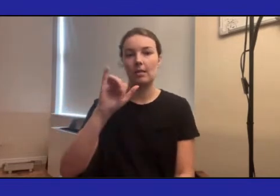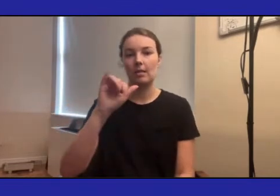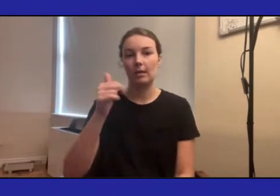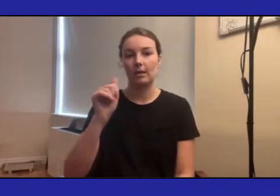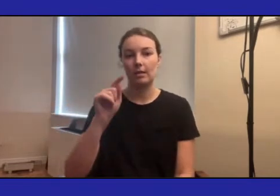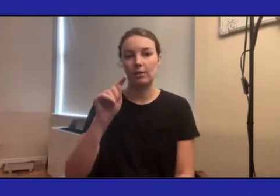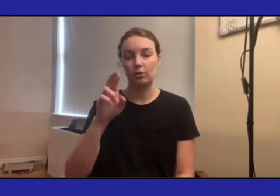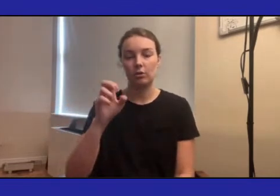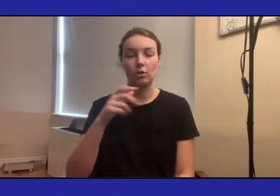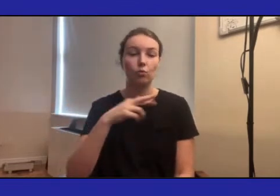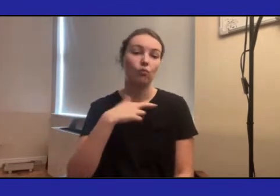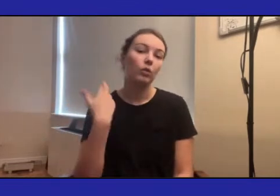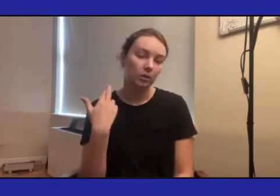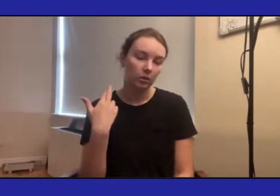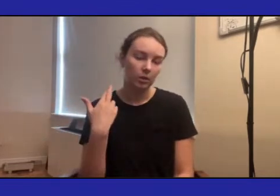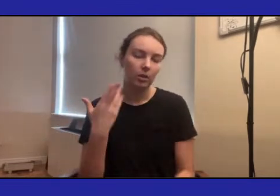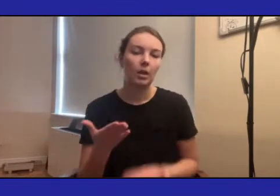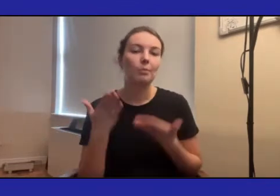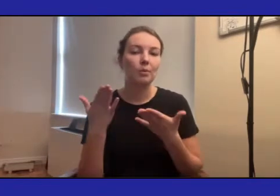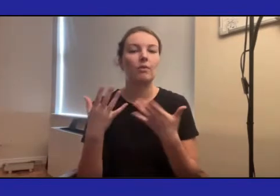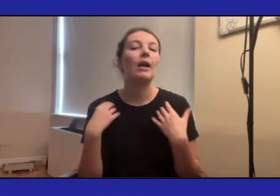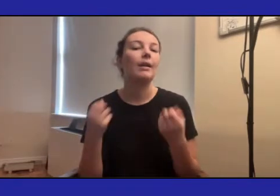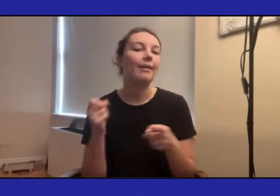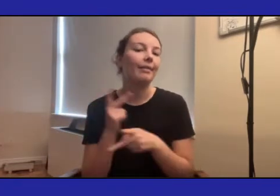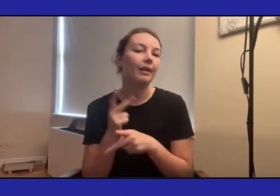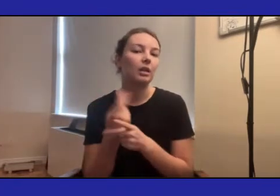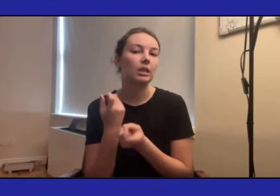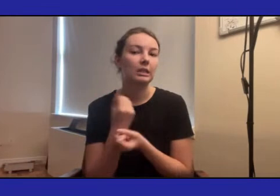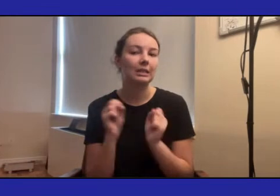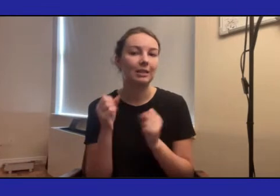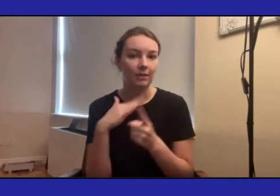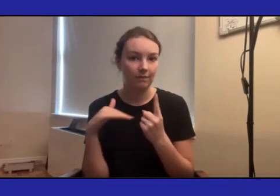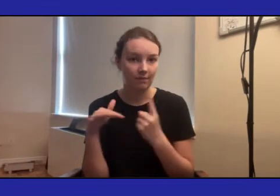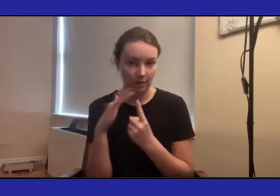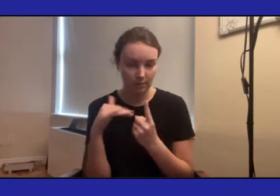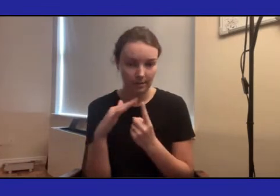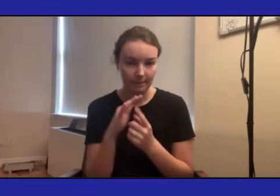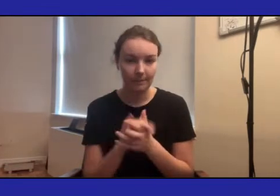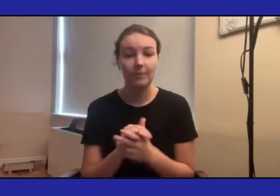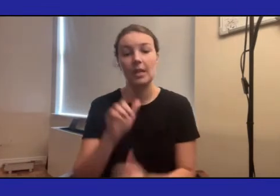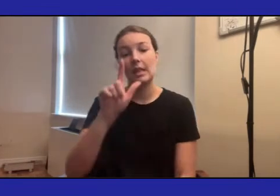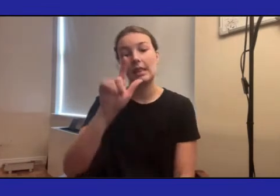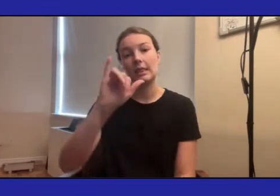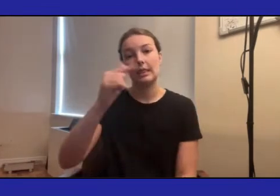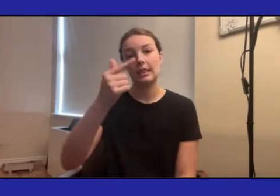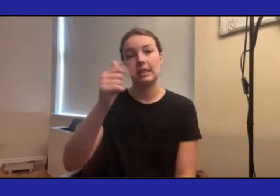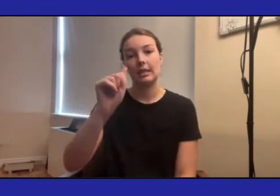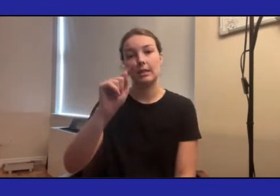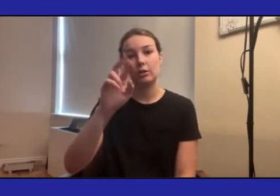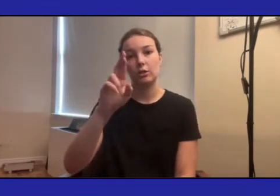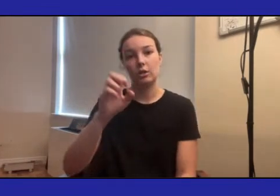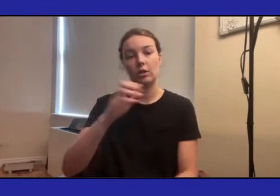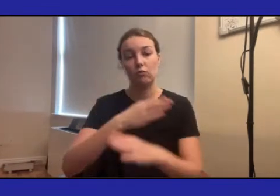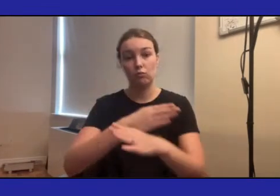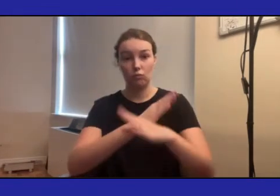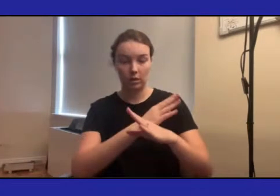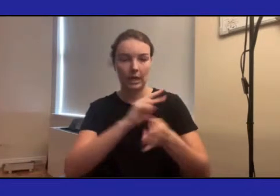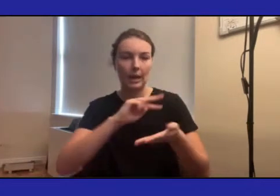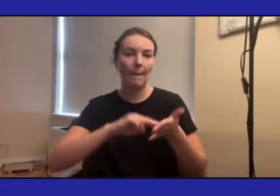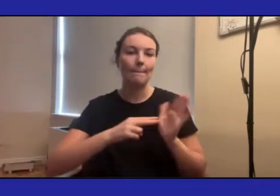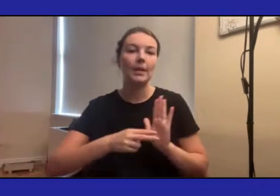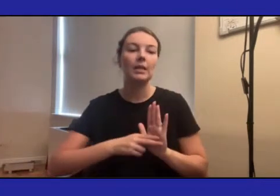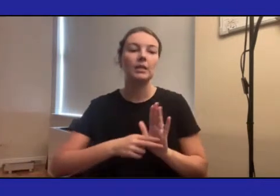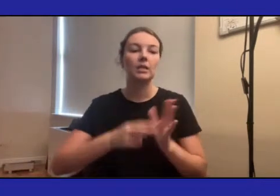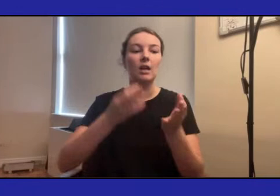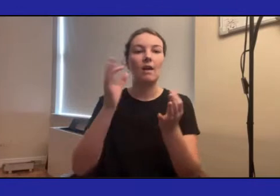safe environment. Just to provide clarity in terms of how we define ligature resistant, is the removal of any furniture,